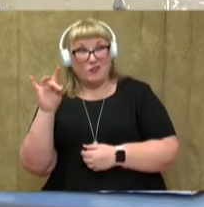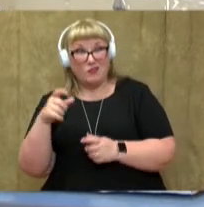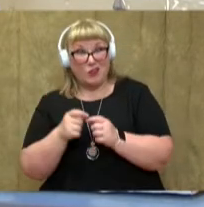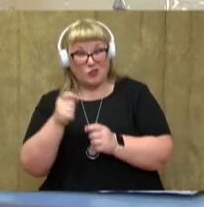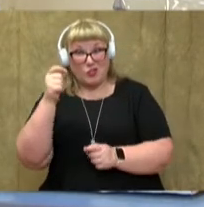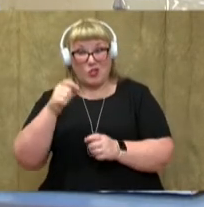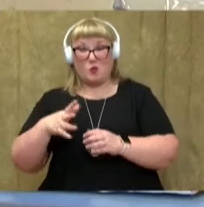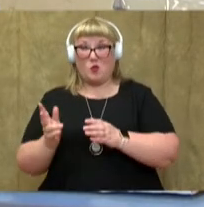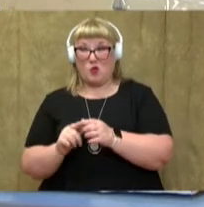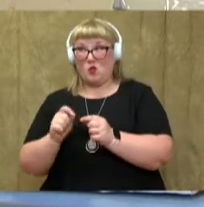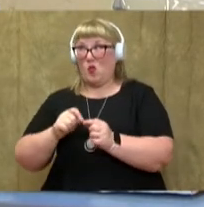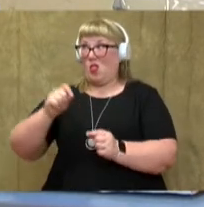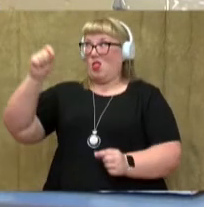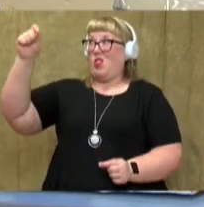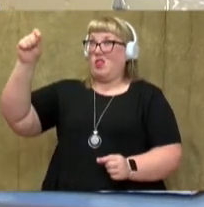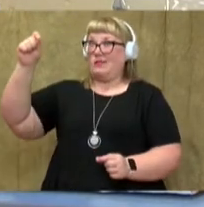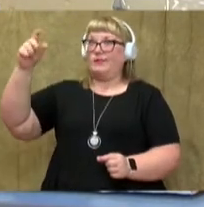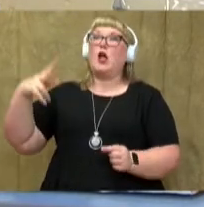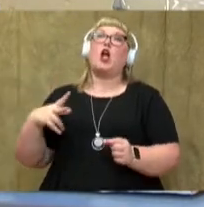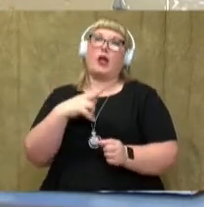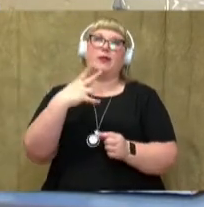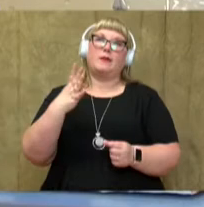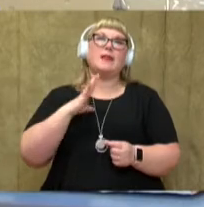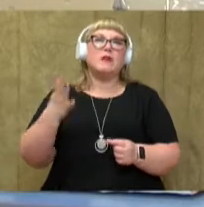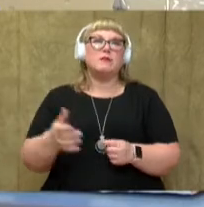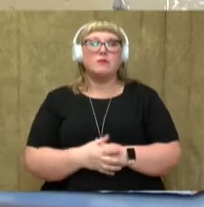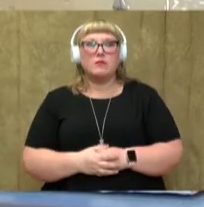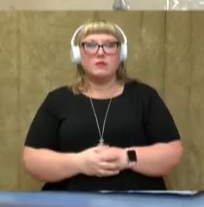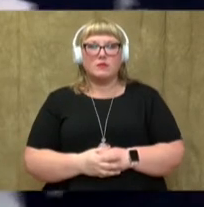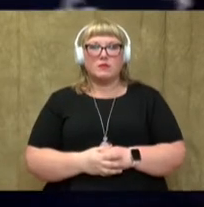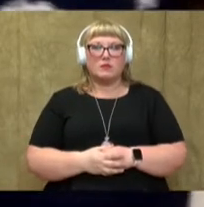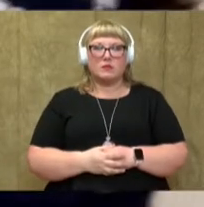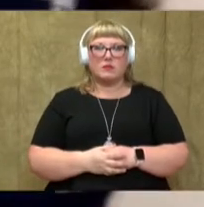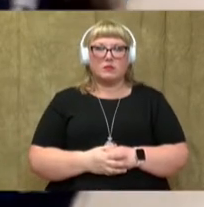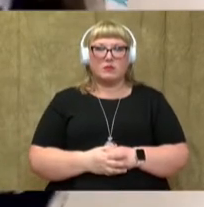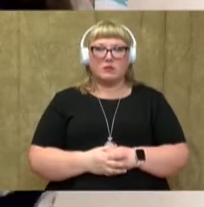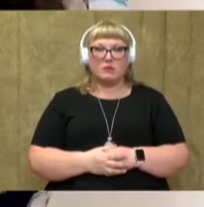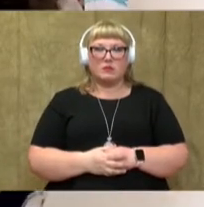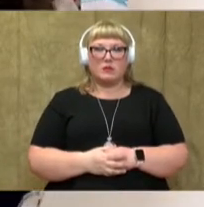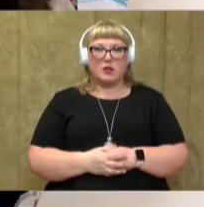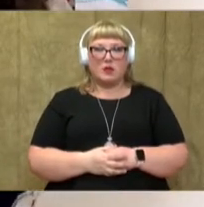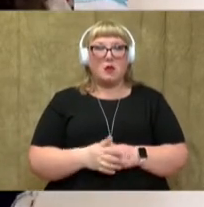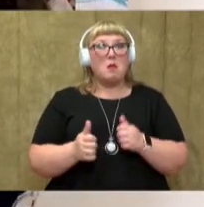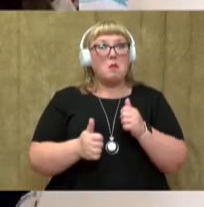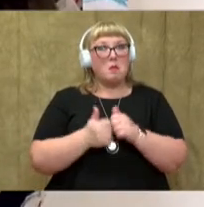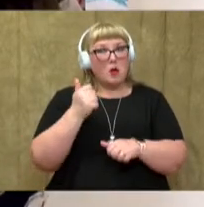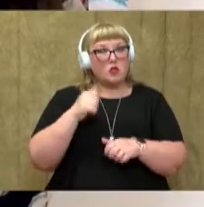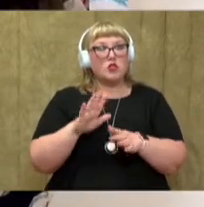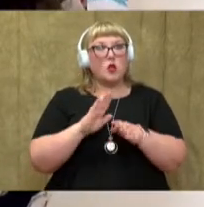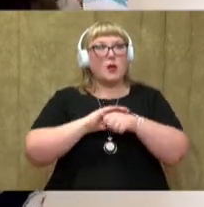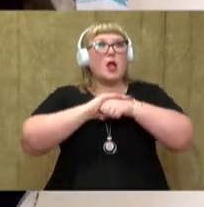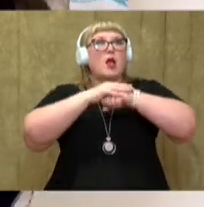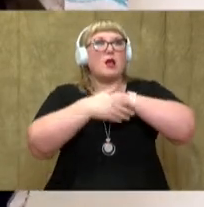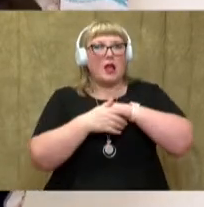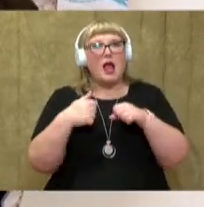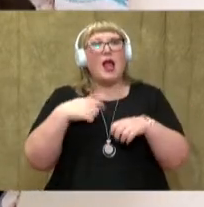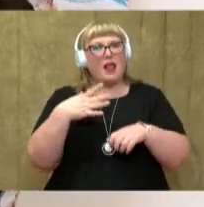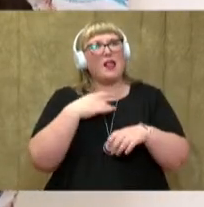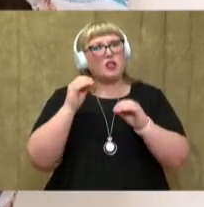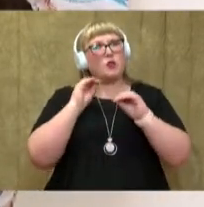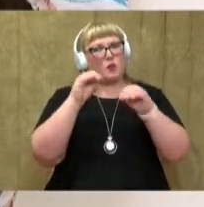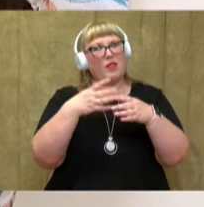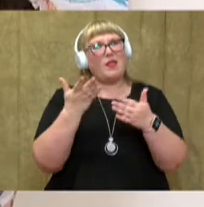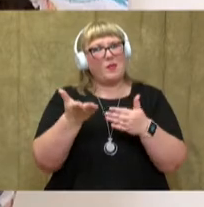all you have to do is cut them. Now these are, most of these are going to be covered up, but I like to put them in there anyway.